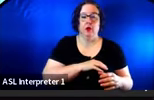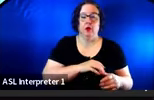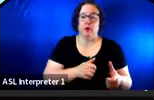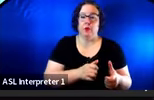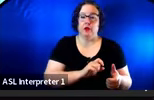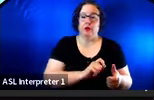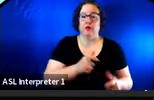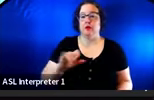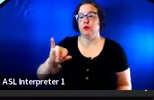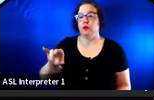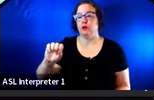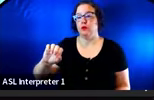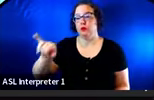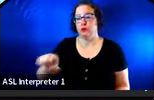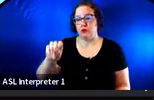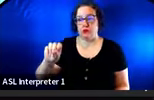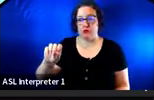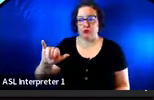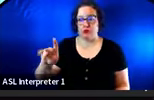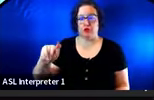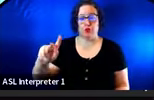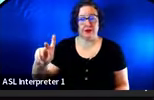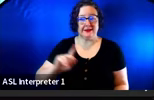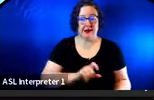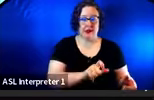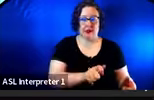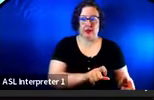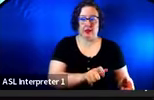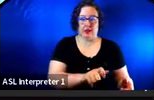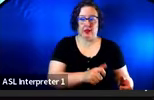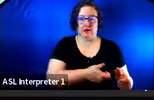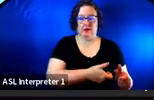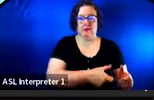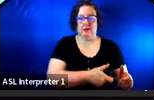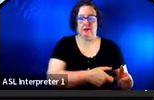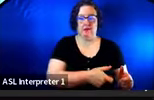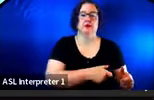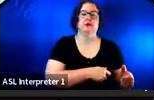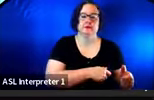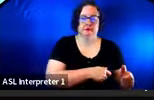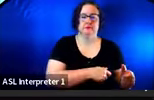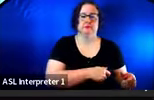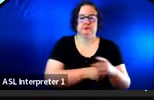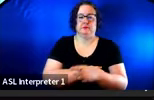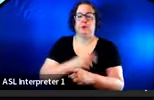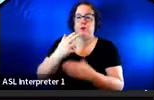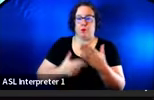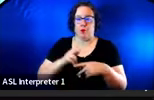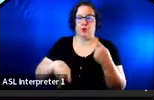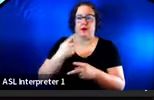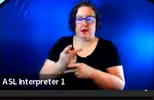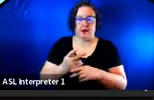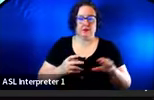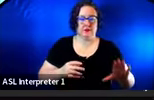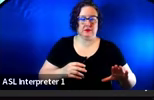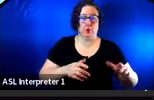of joysticks. And these joysticks can, as we see in the blog post, and I can reference you to that if you want later on, but these joysticks